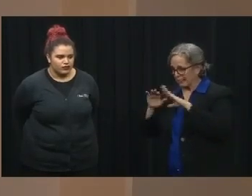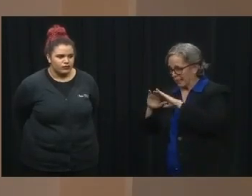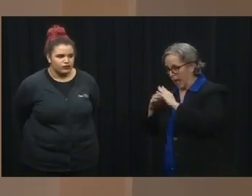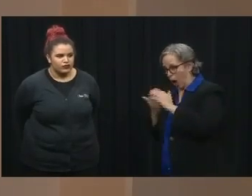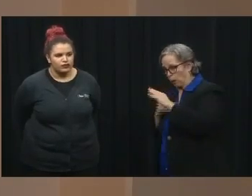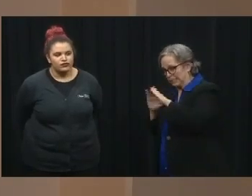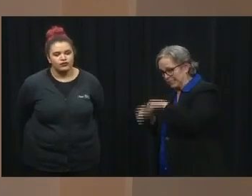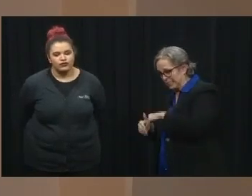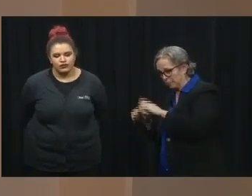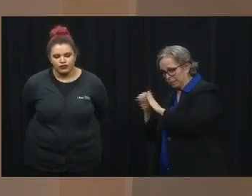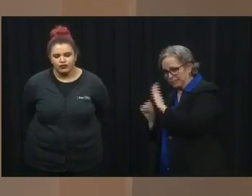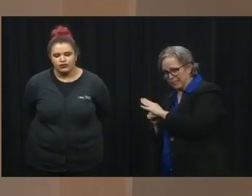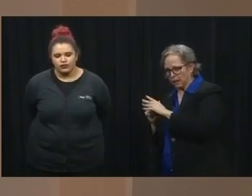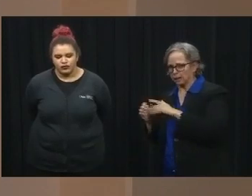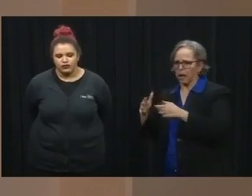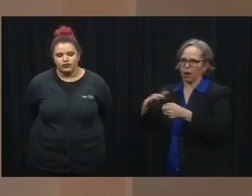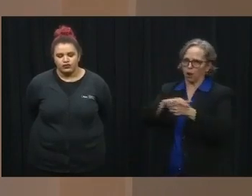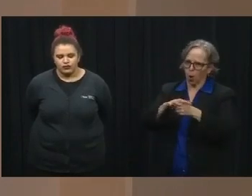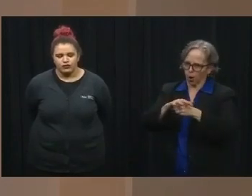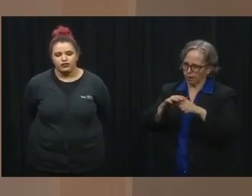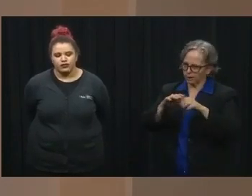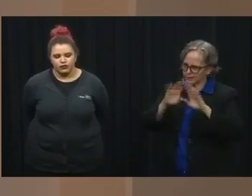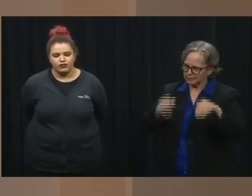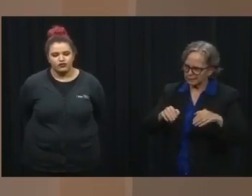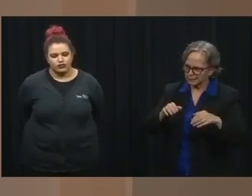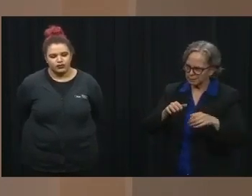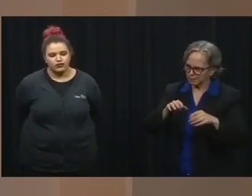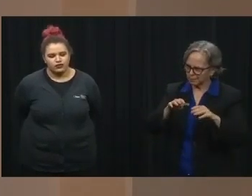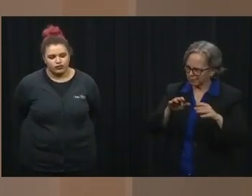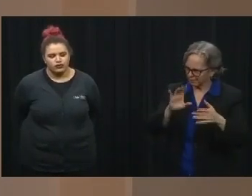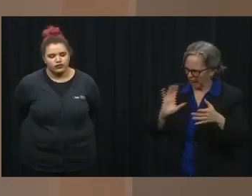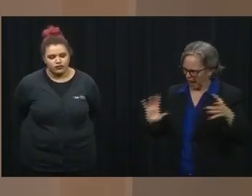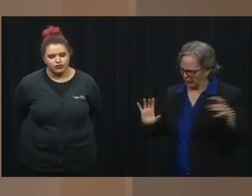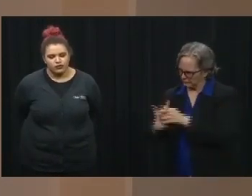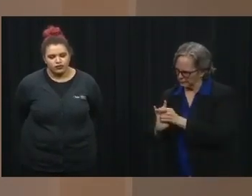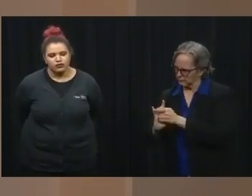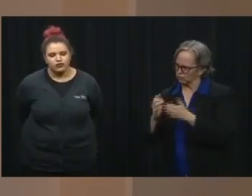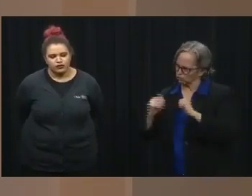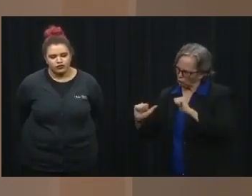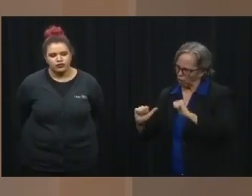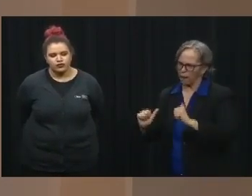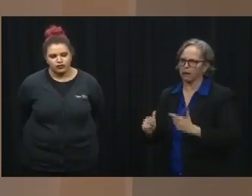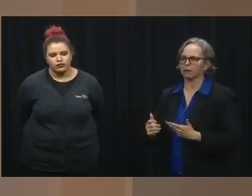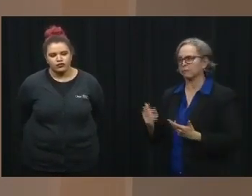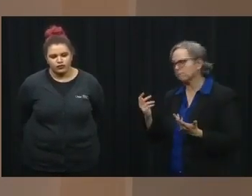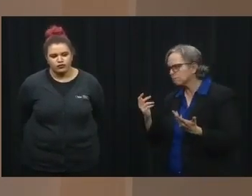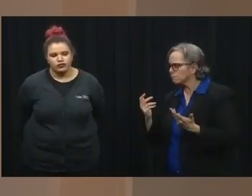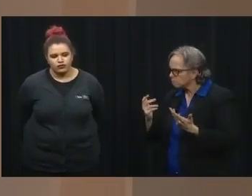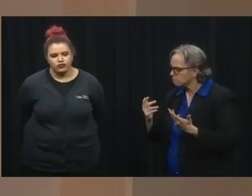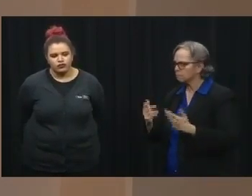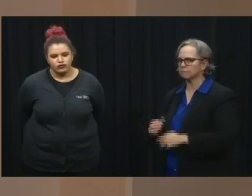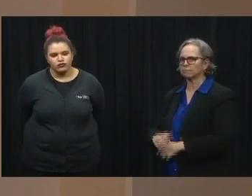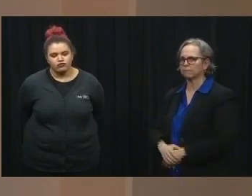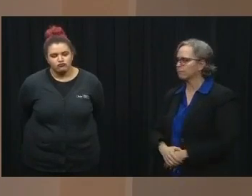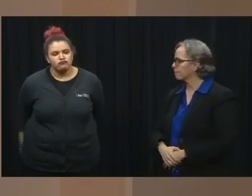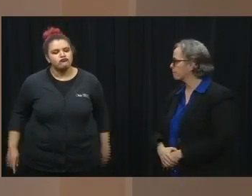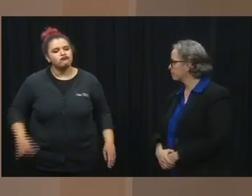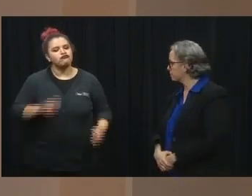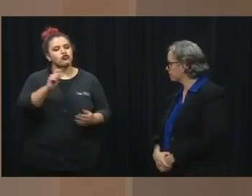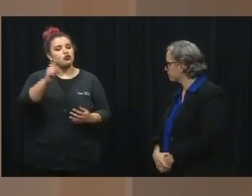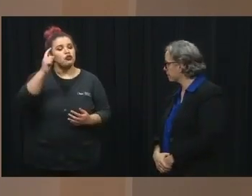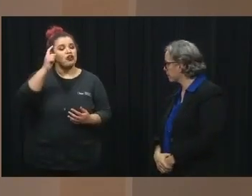given to expanding the hours people can phone in, or having more humans available more hours of the